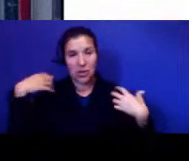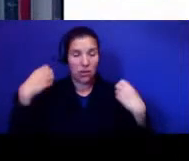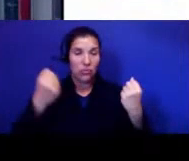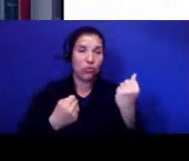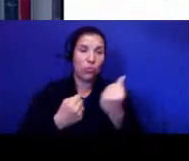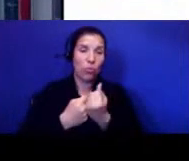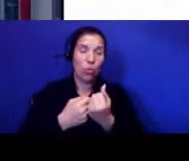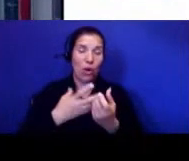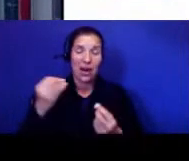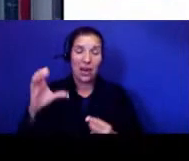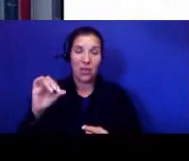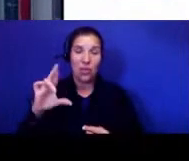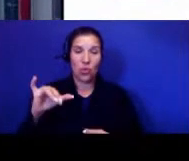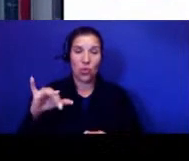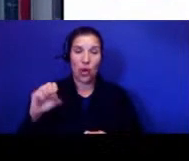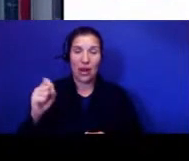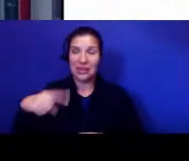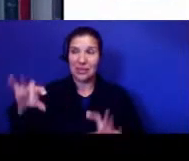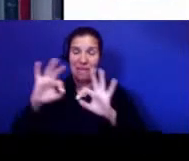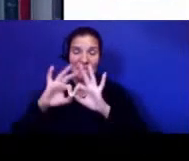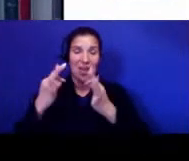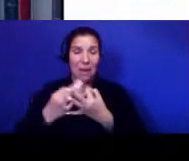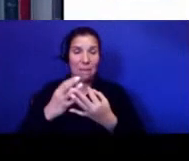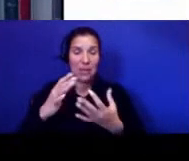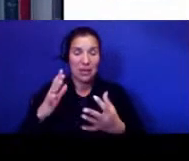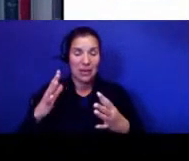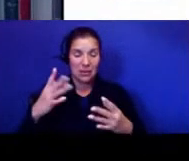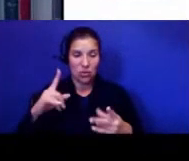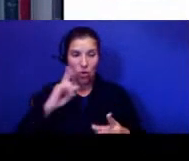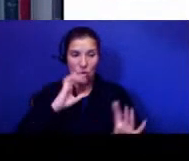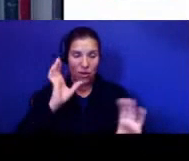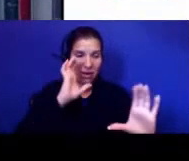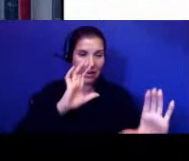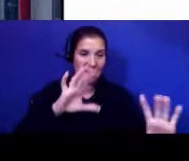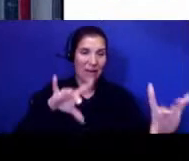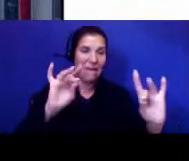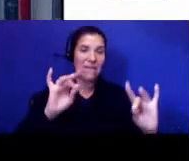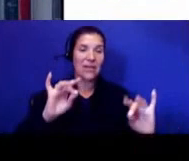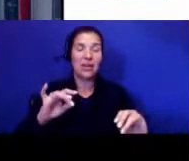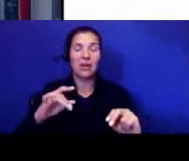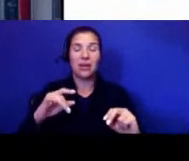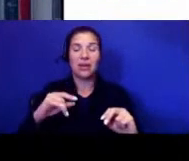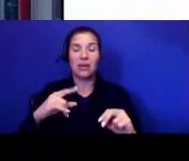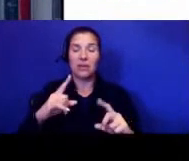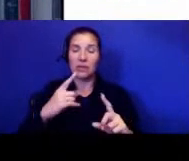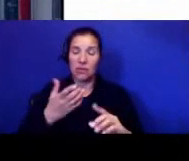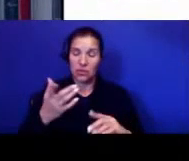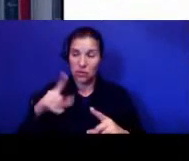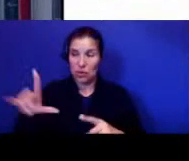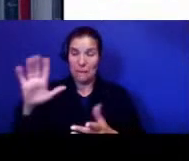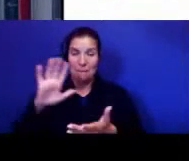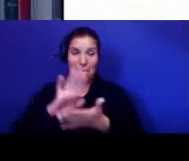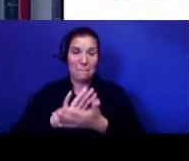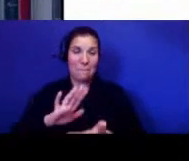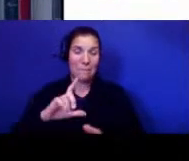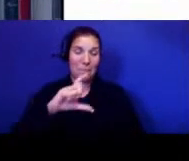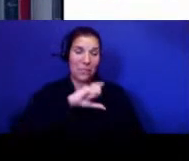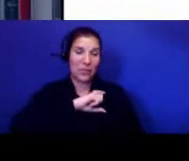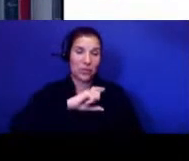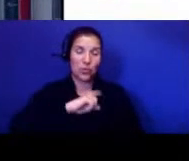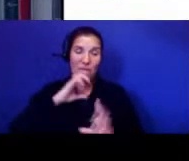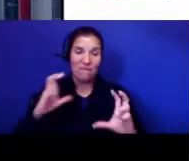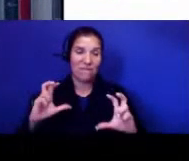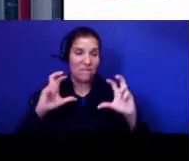health crisis that our children and families are navigating. Additionally, Police and schools are funded in a number of ways,